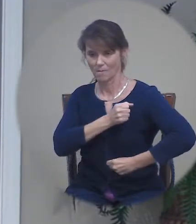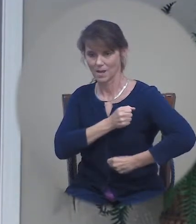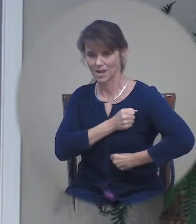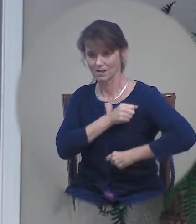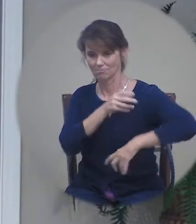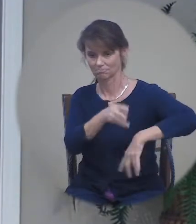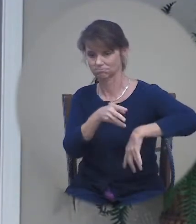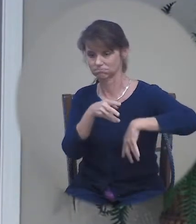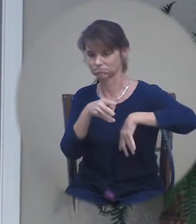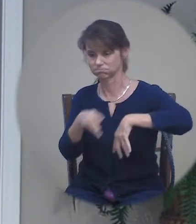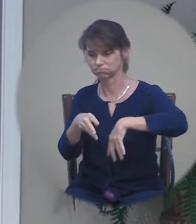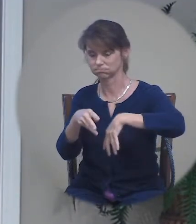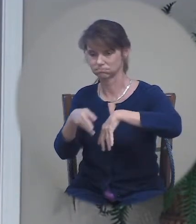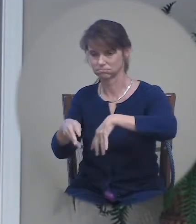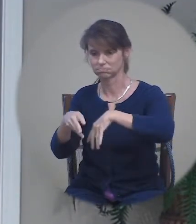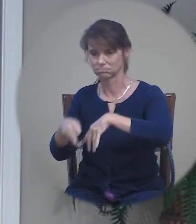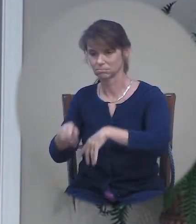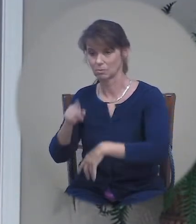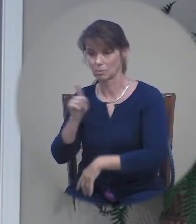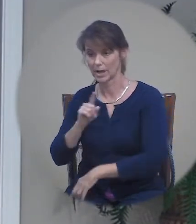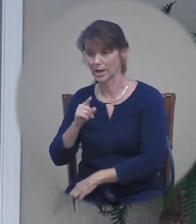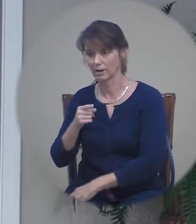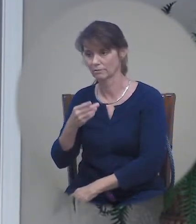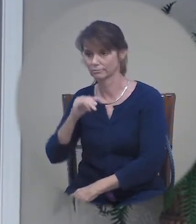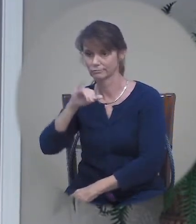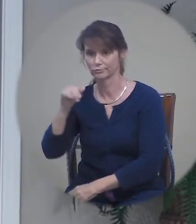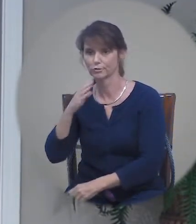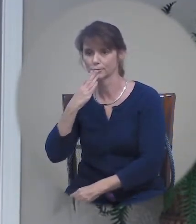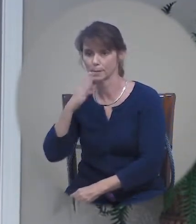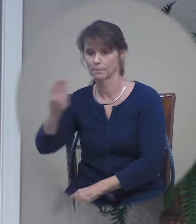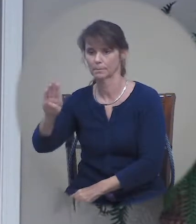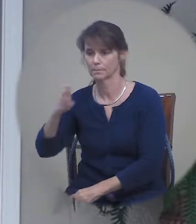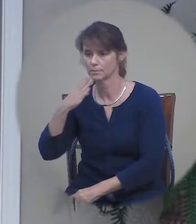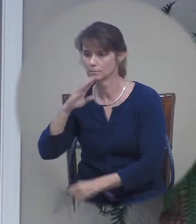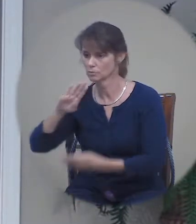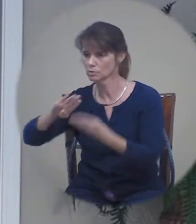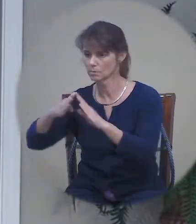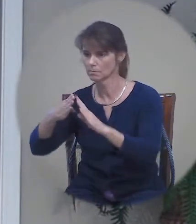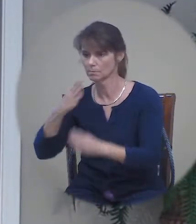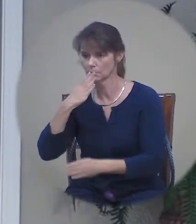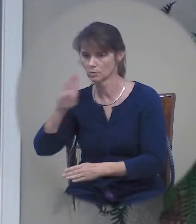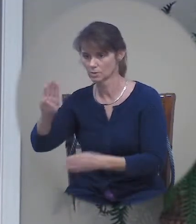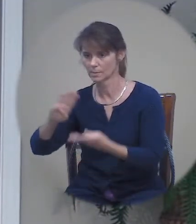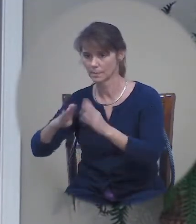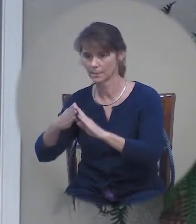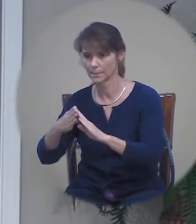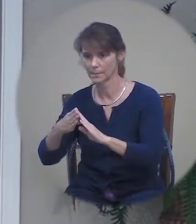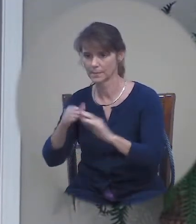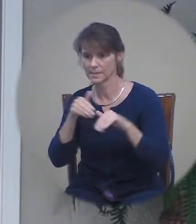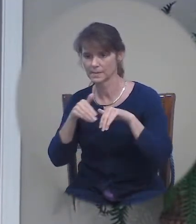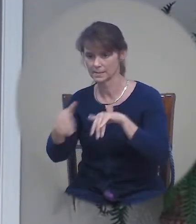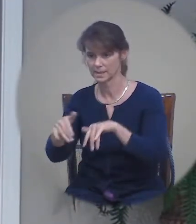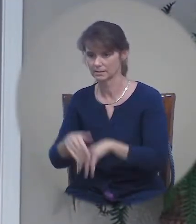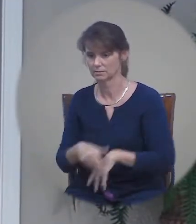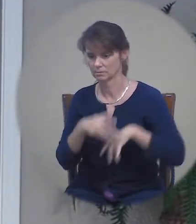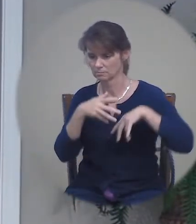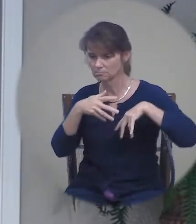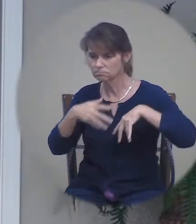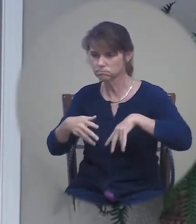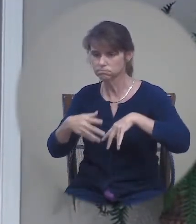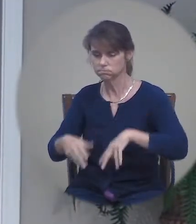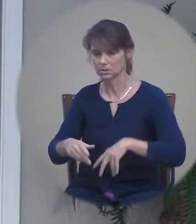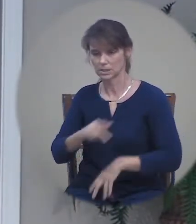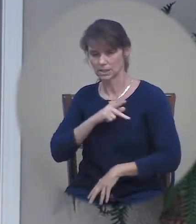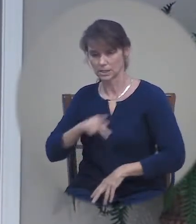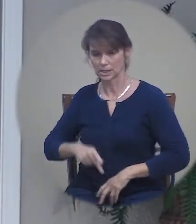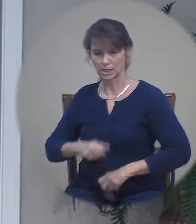to Jerusalem. And as we get there, we see this delegation from Sennacherib come, and we see a delegation